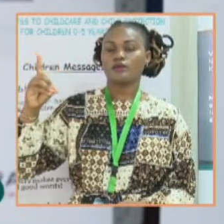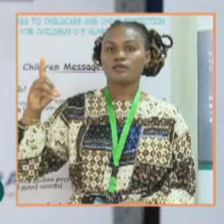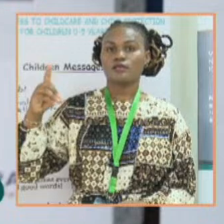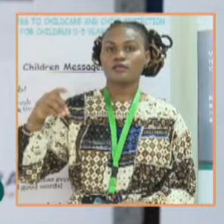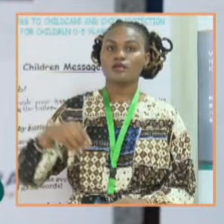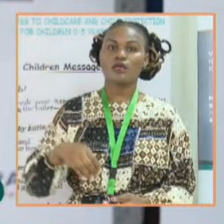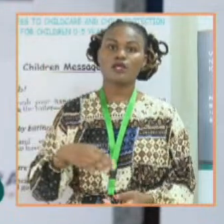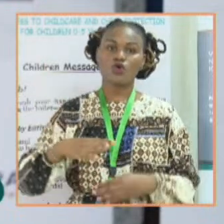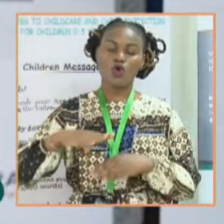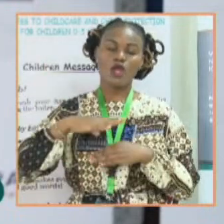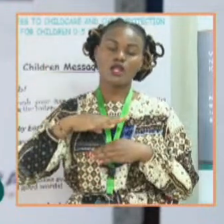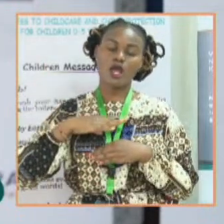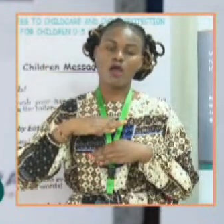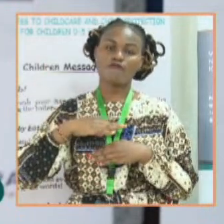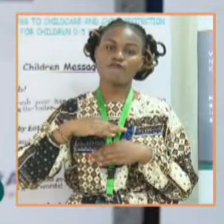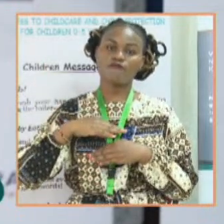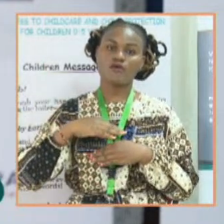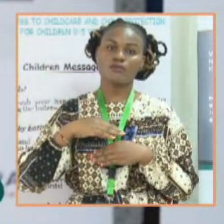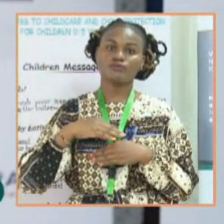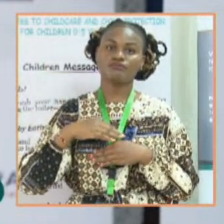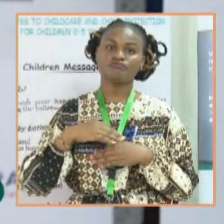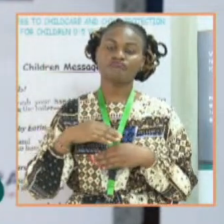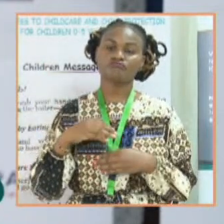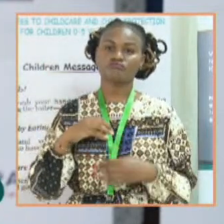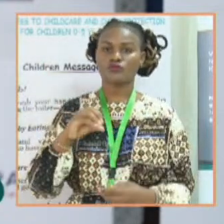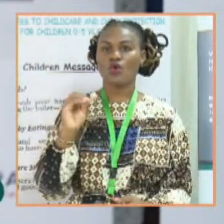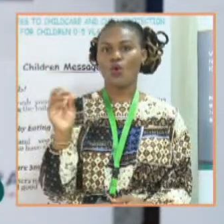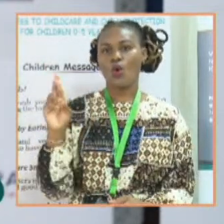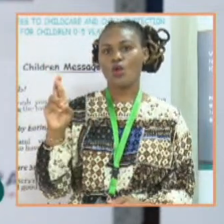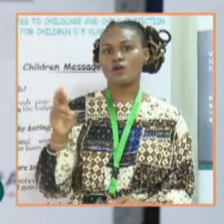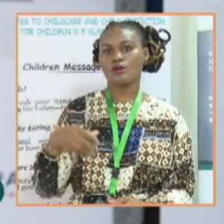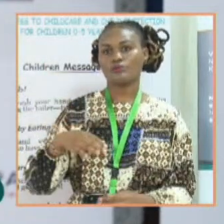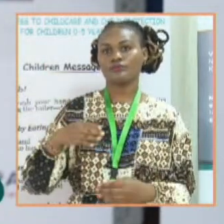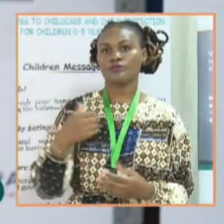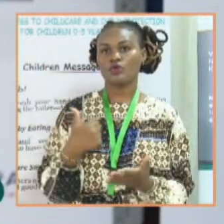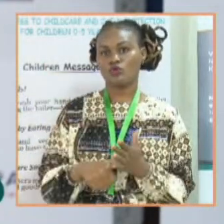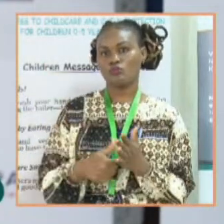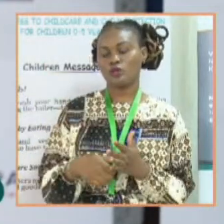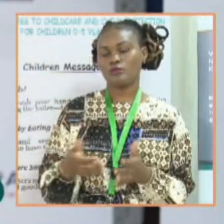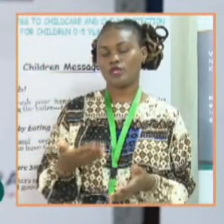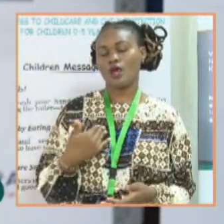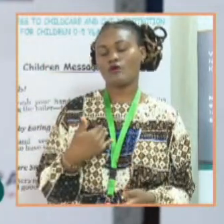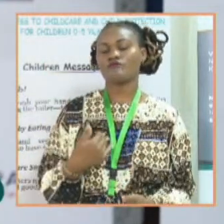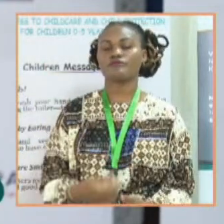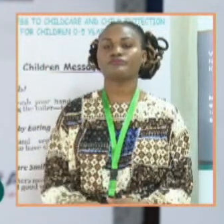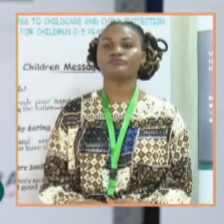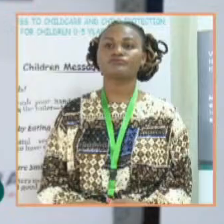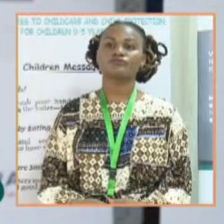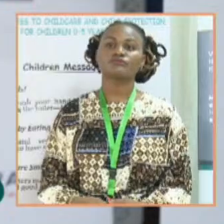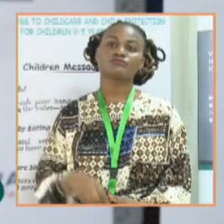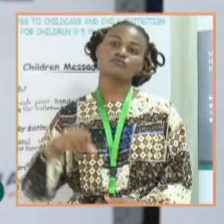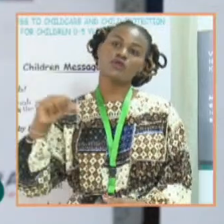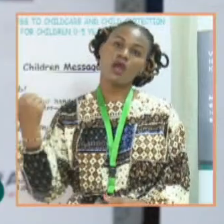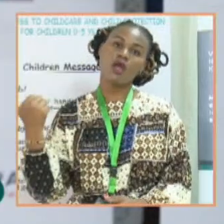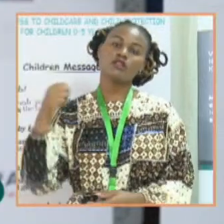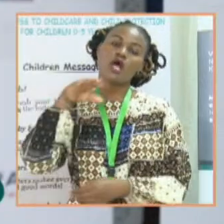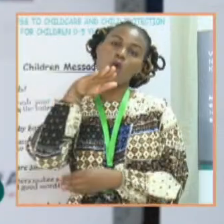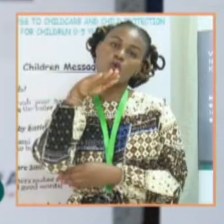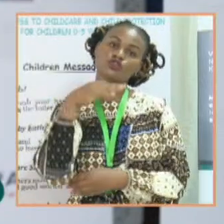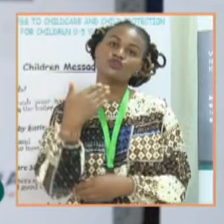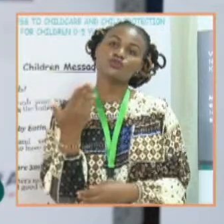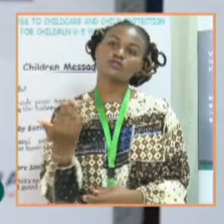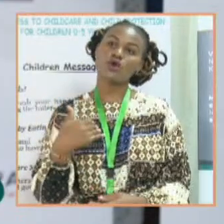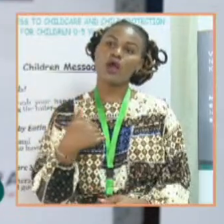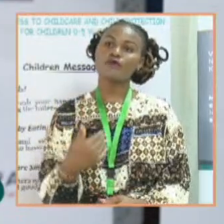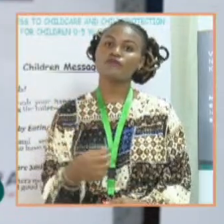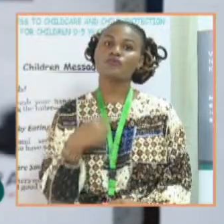then affecting the expenditure? So kindly, let's have questions from delegates. Ladies and gentlemen,